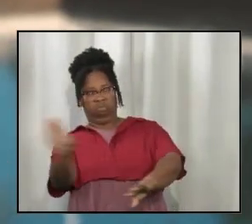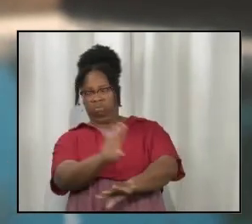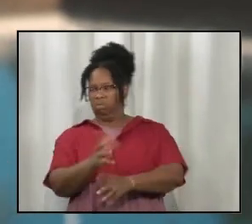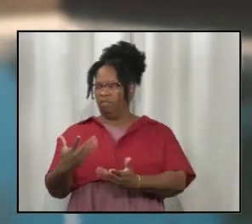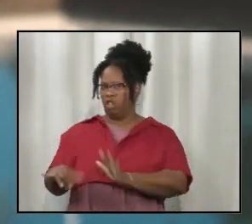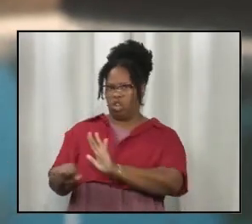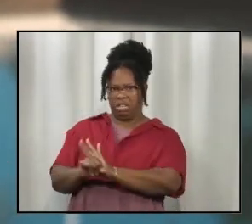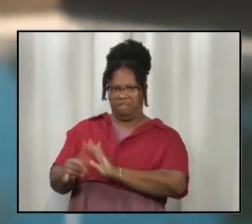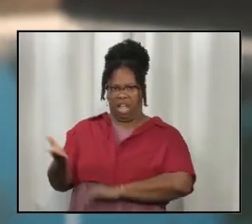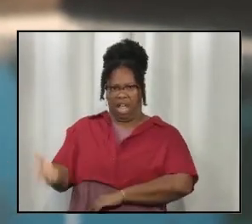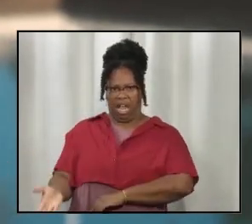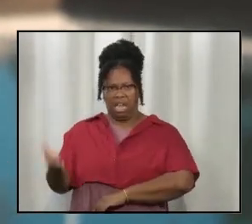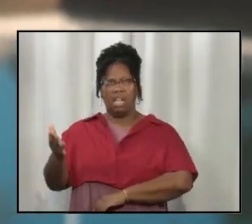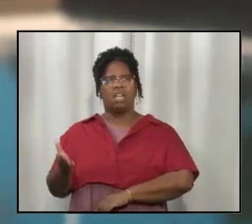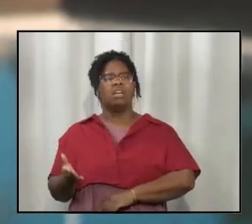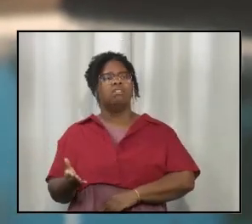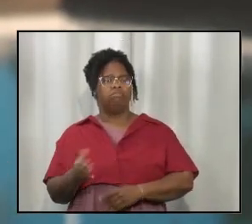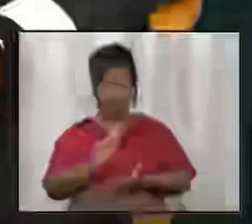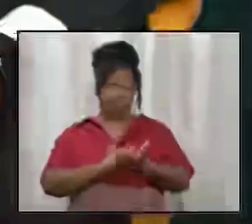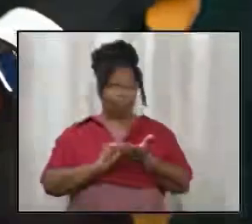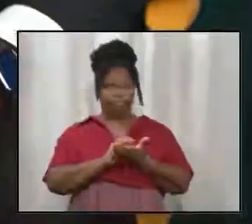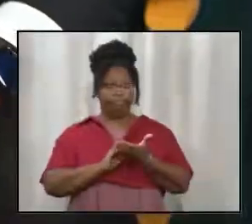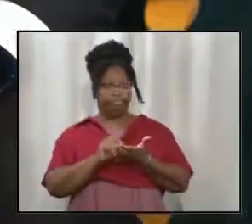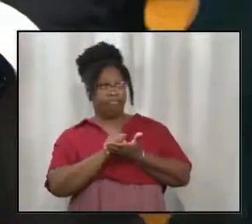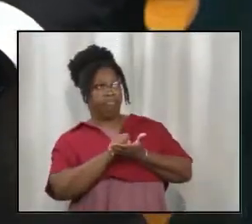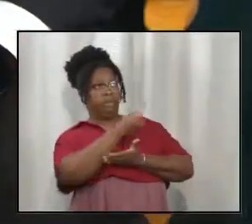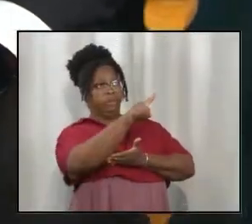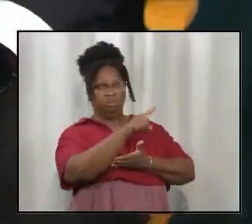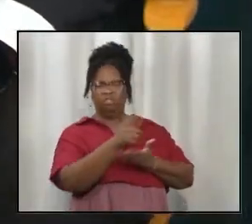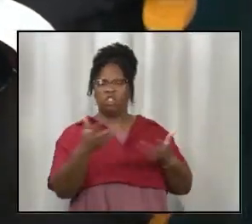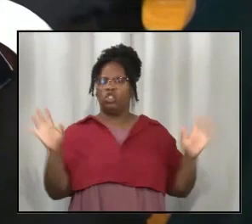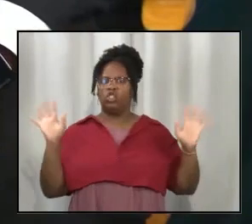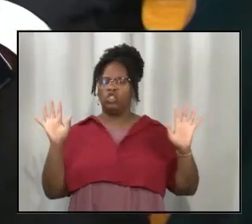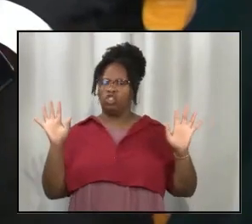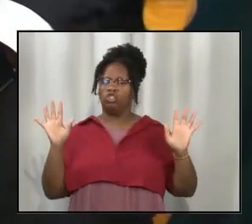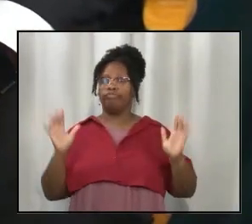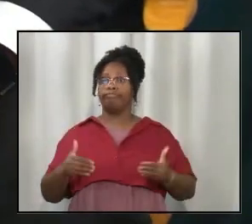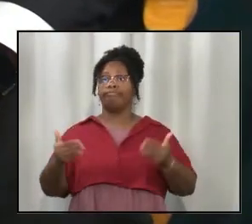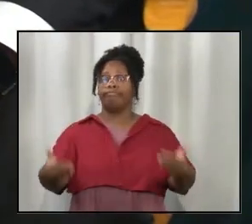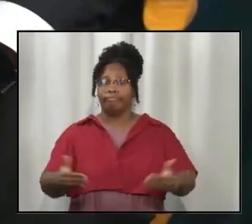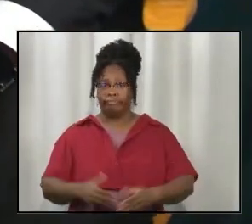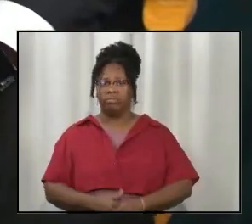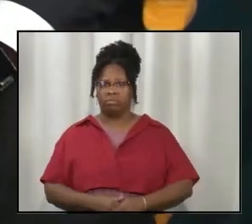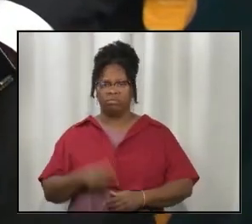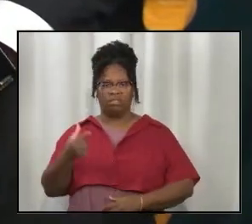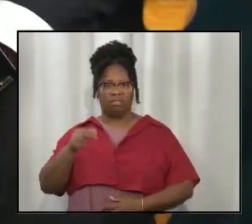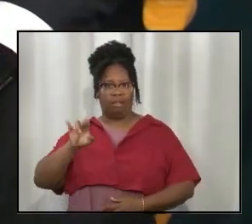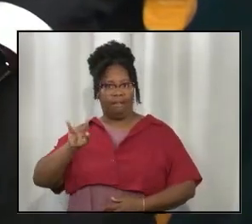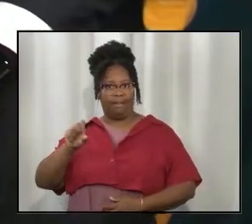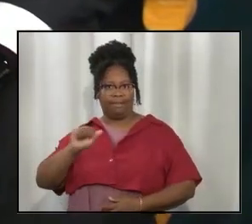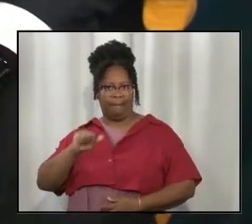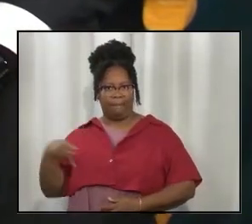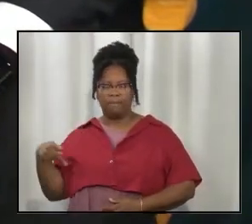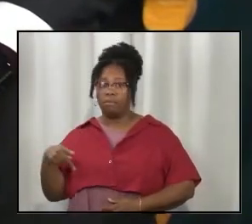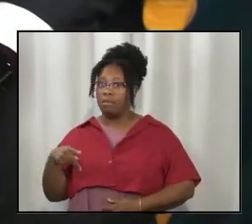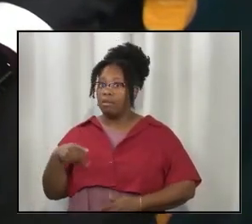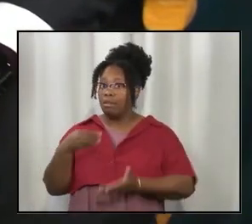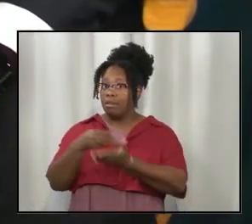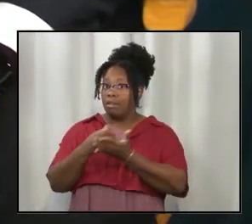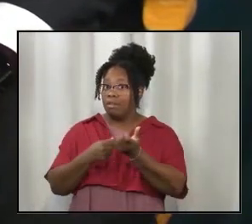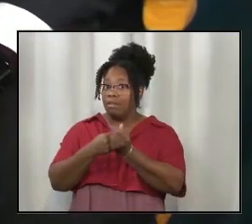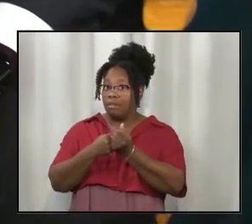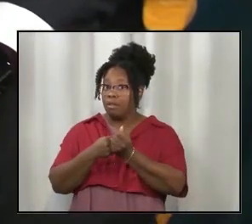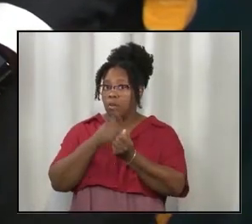sent the information to us and the health department. So the Guides app really allows us to do that. By the way, it was funded 100% by the United